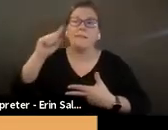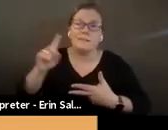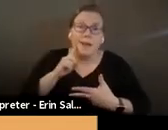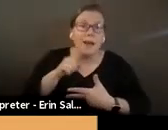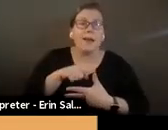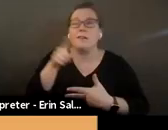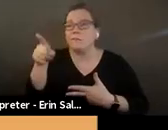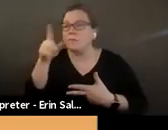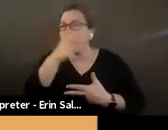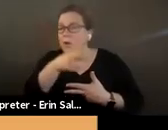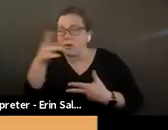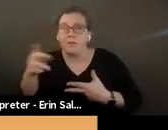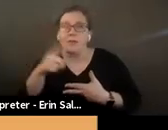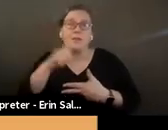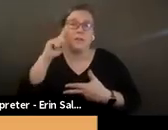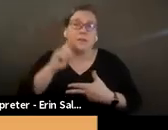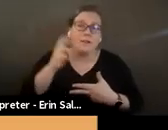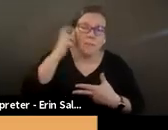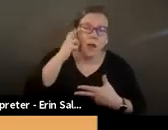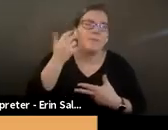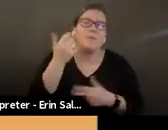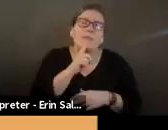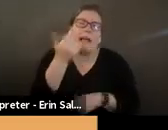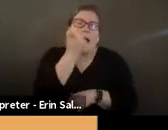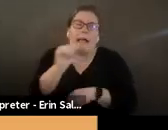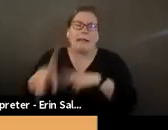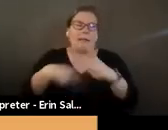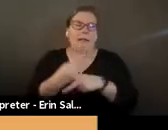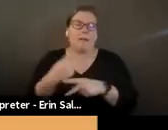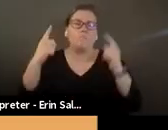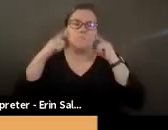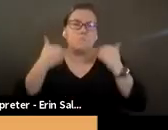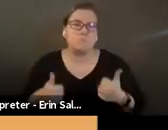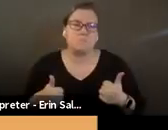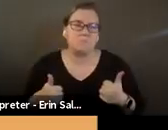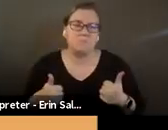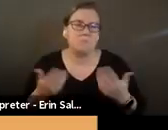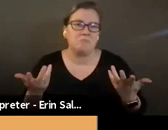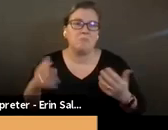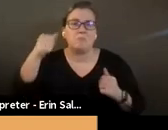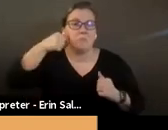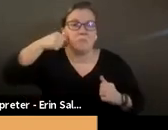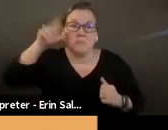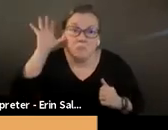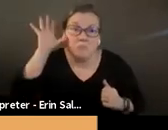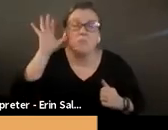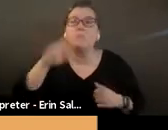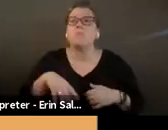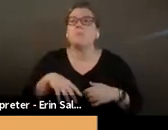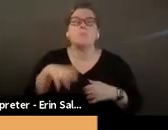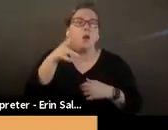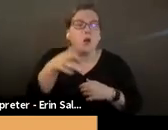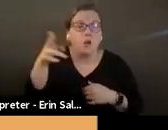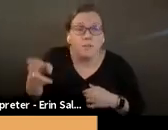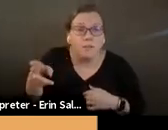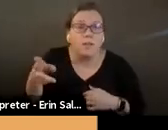basically living with any type of hearing loss. So whether you're completely deaf, you are just hard of